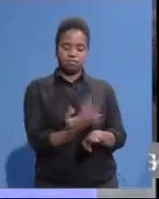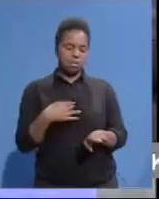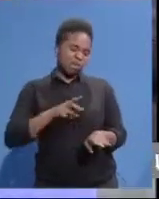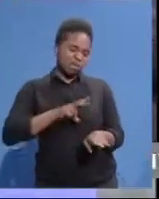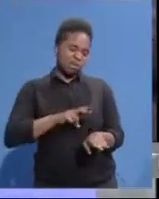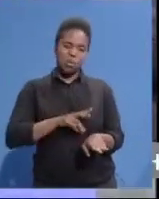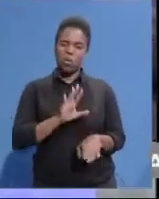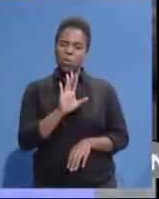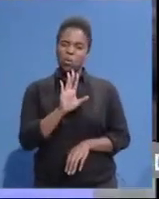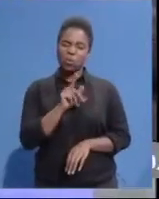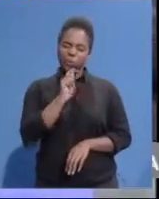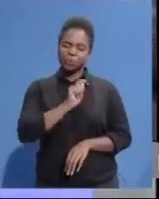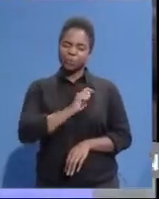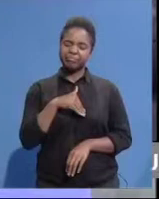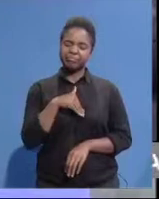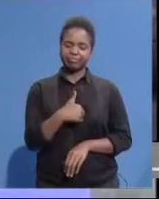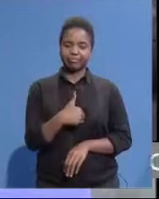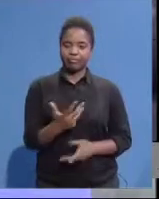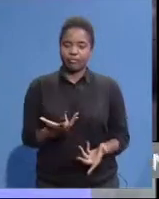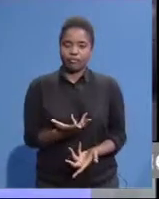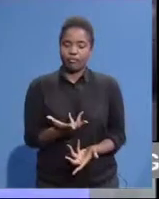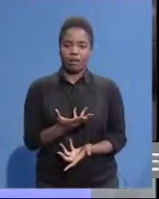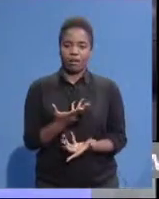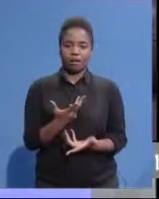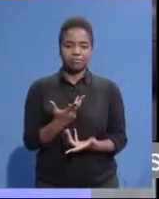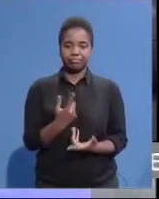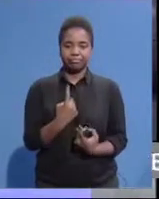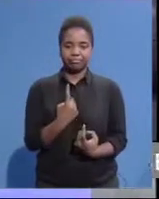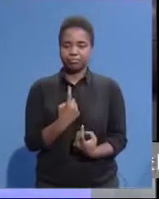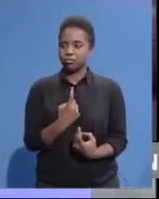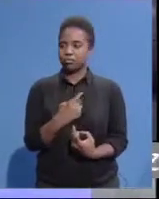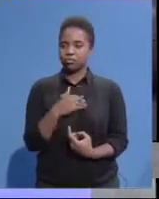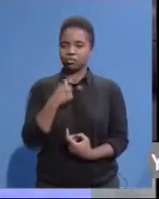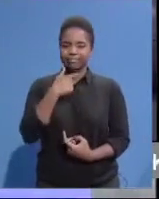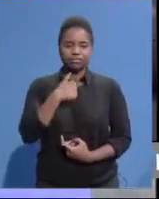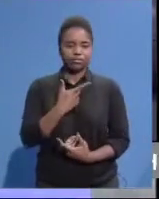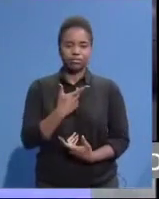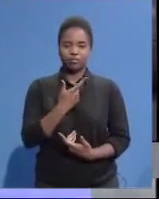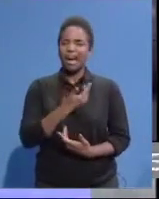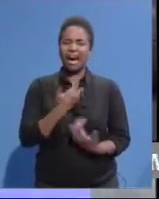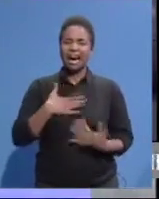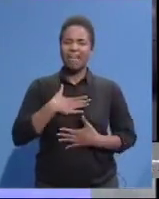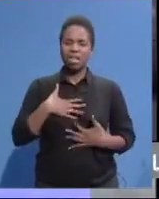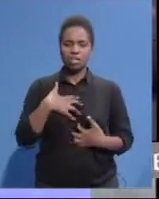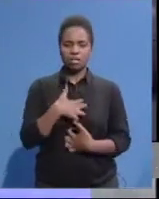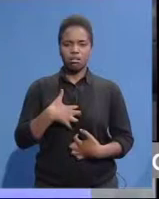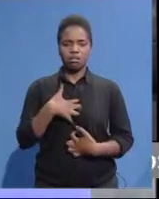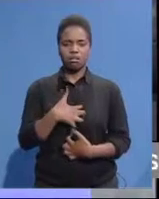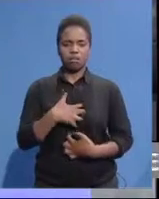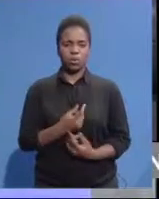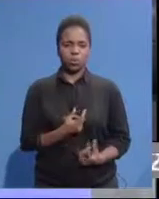state. I didn't know how to react. I think it was quite an emotional era, knowing that that generation